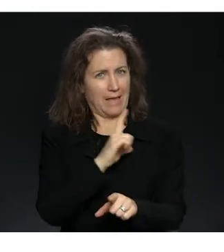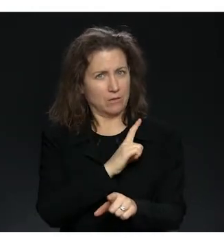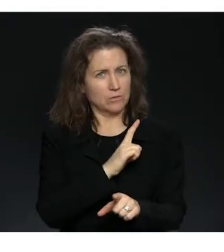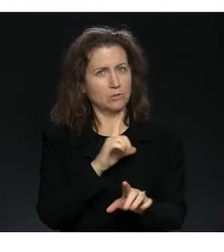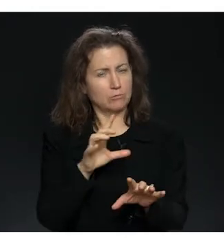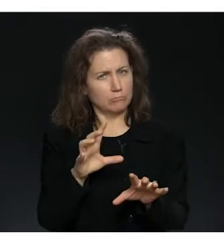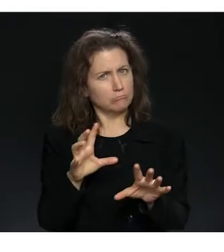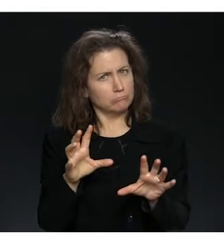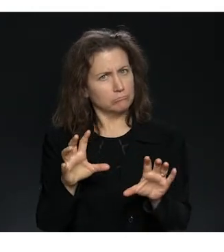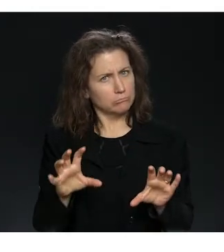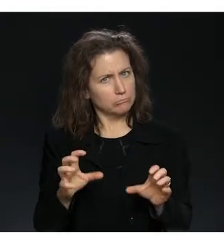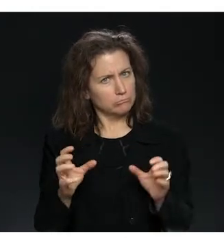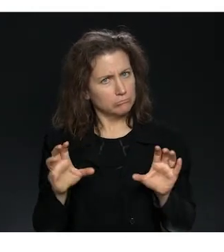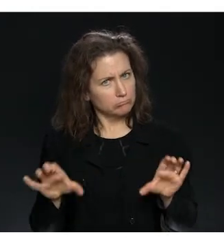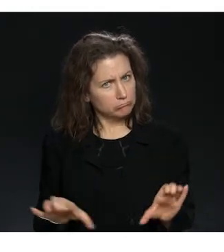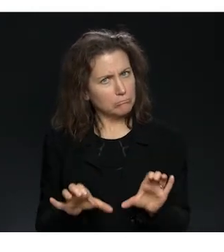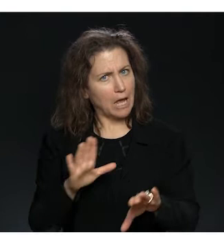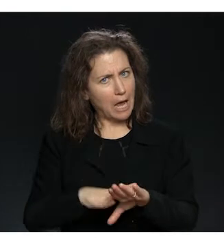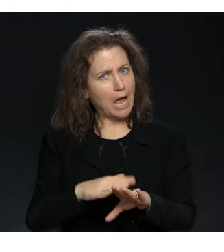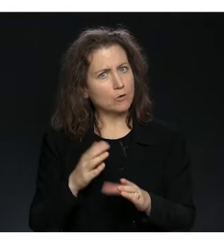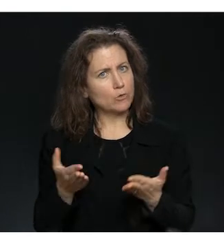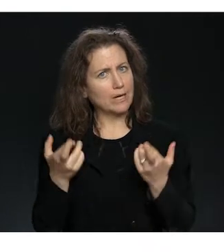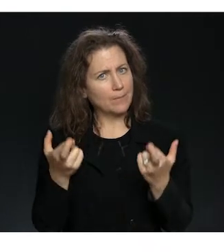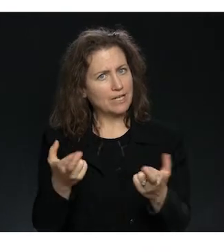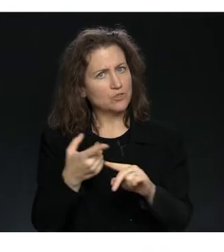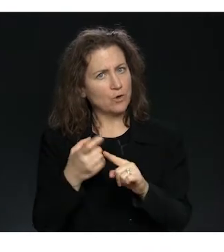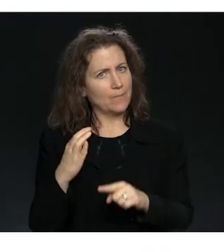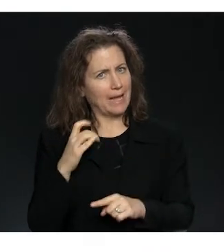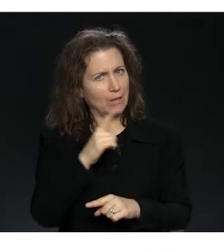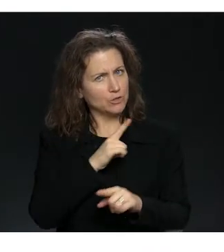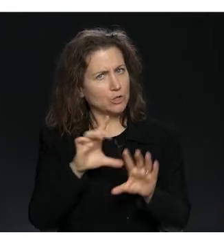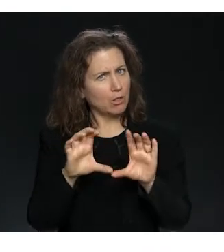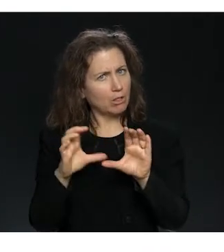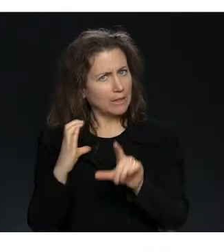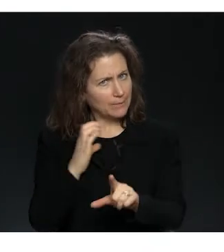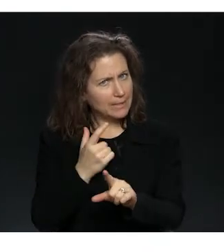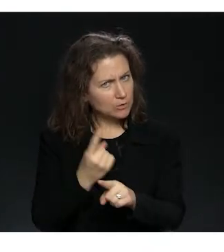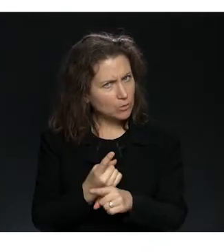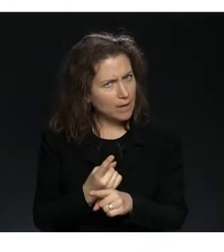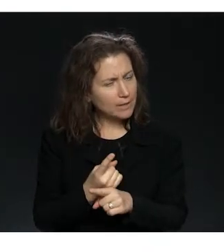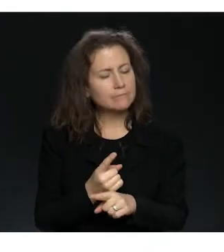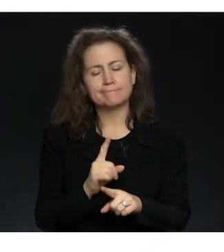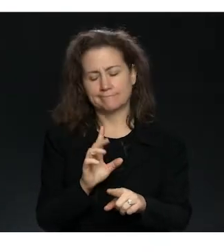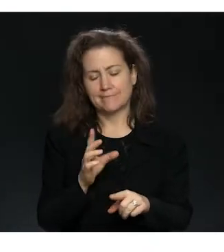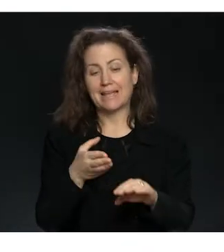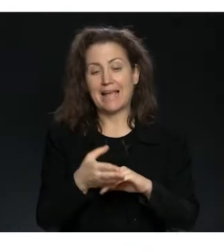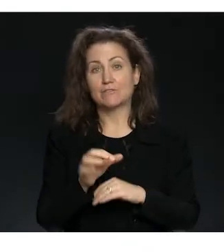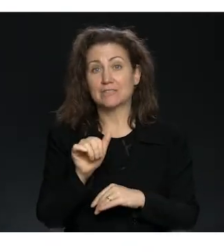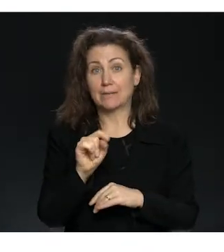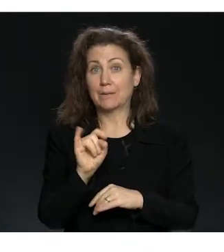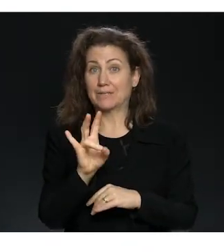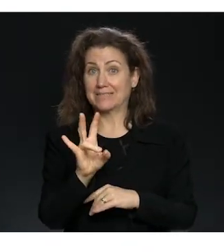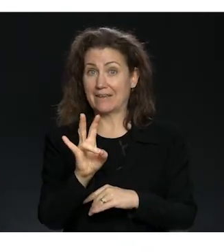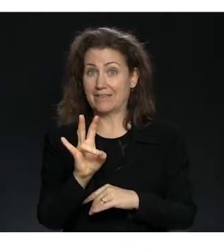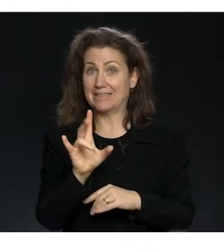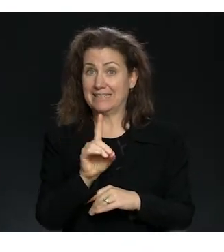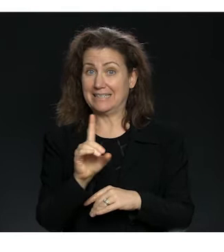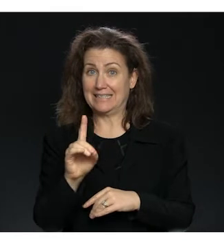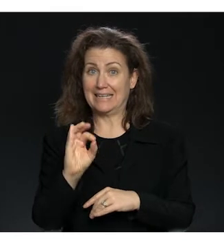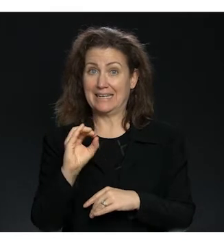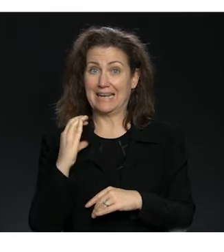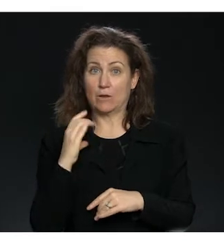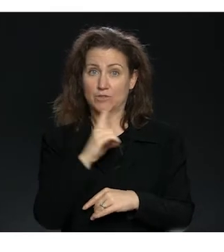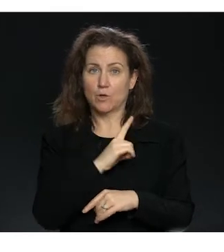committees? Well, at the September 7th DD Council meeting, the full council gave the authority for